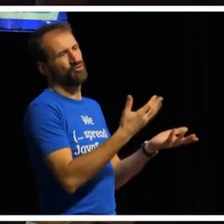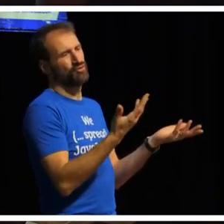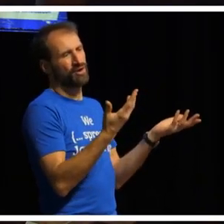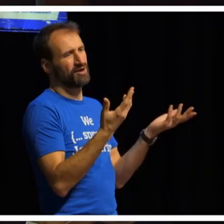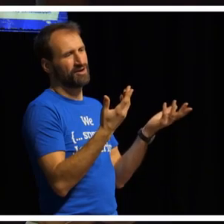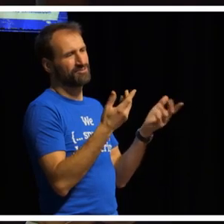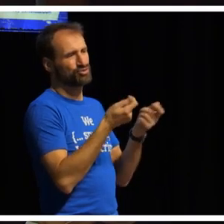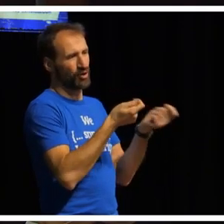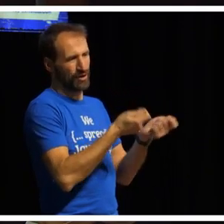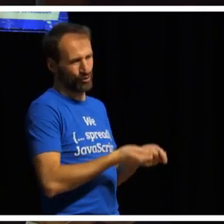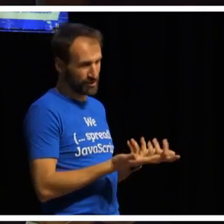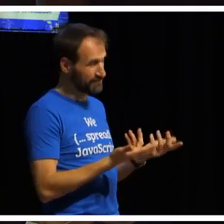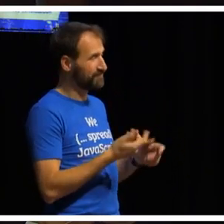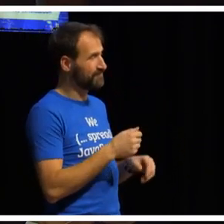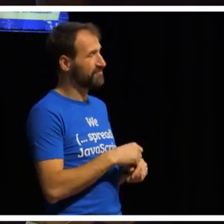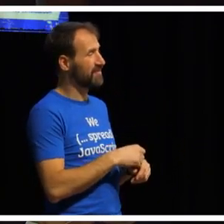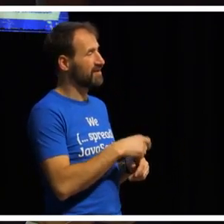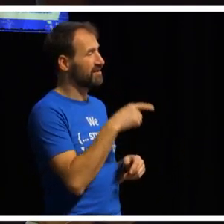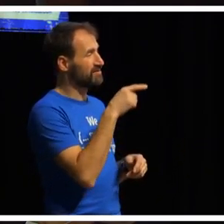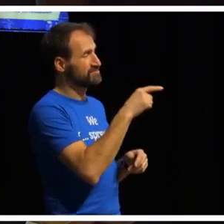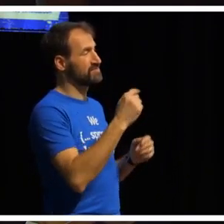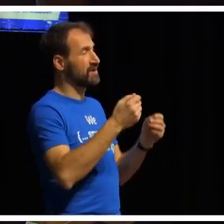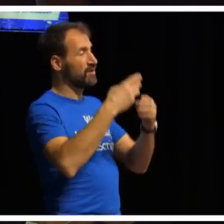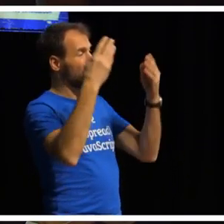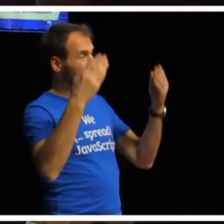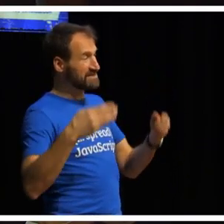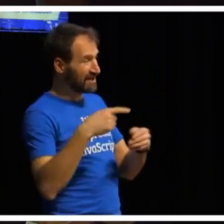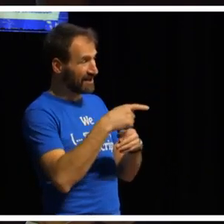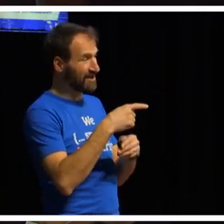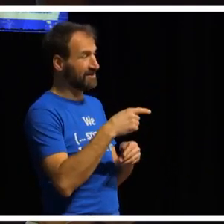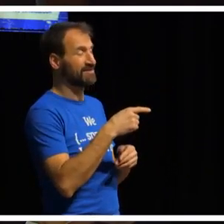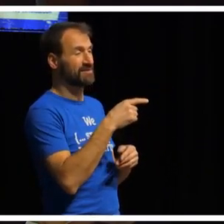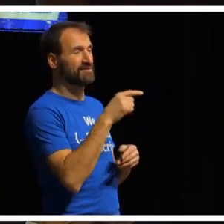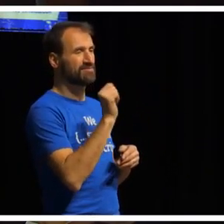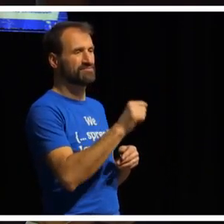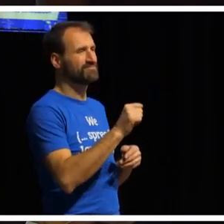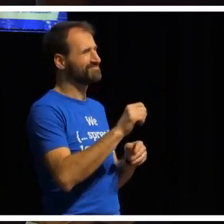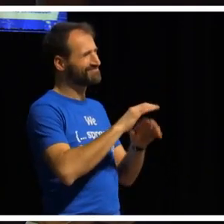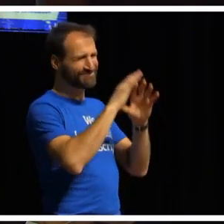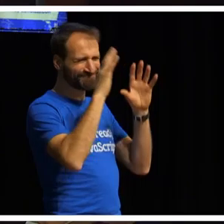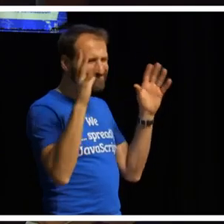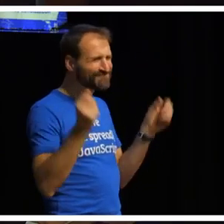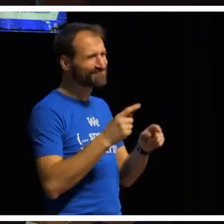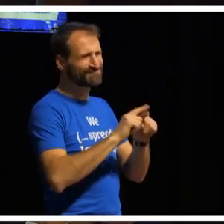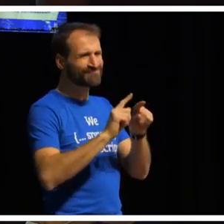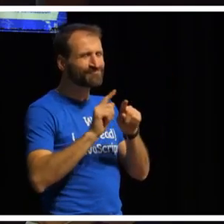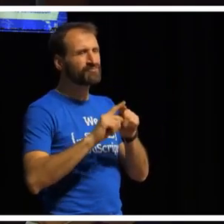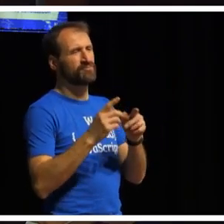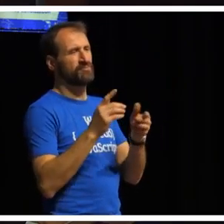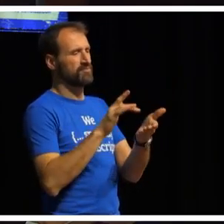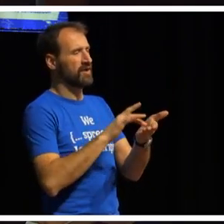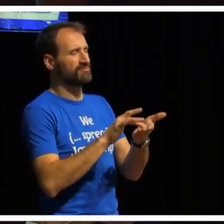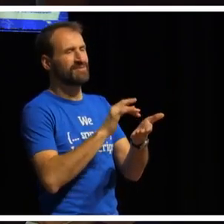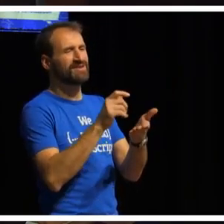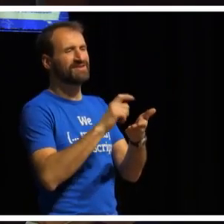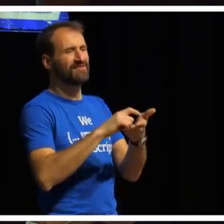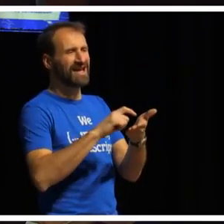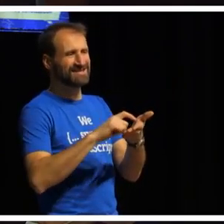that, that you can just go to and you can use it straight away. All kinds of Bluetooth low energy devices,